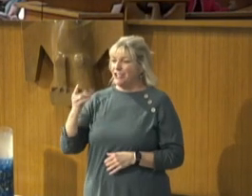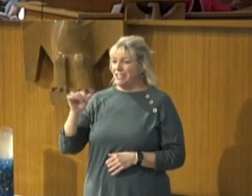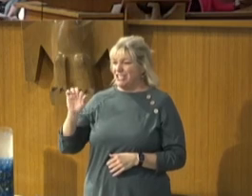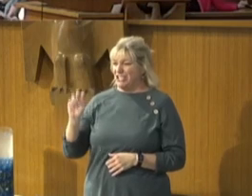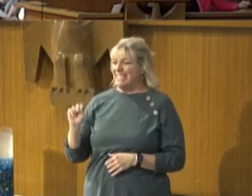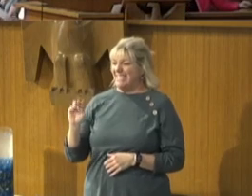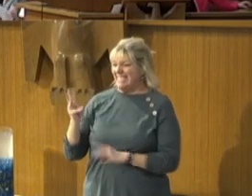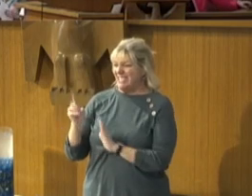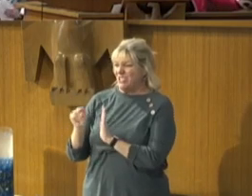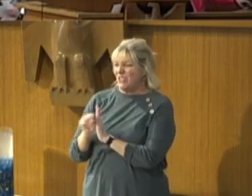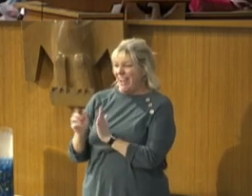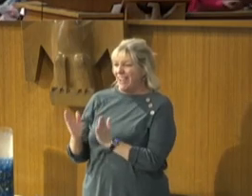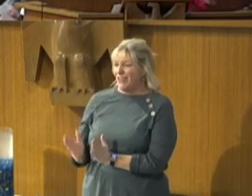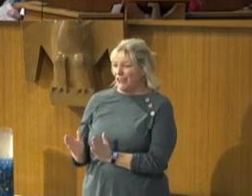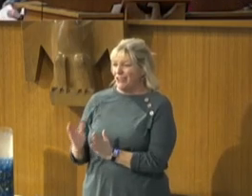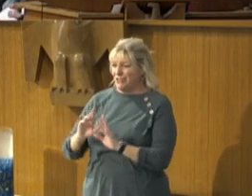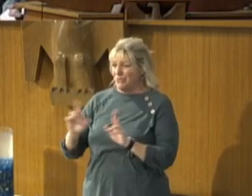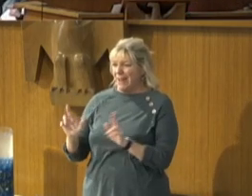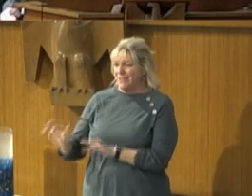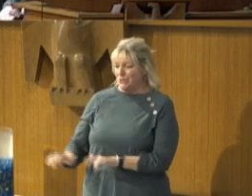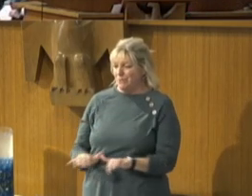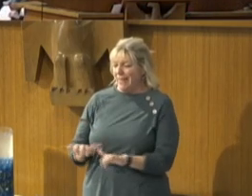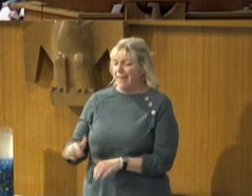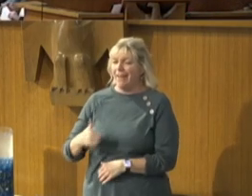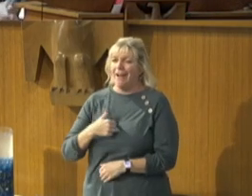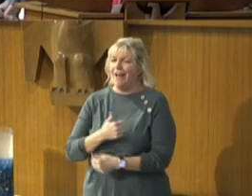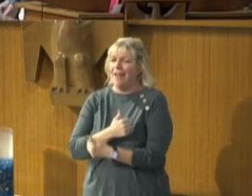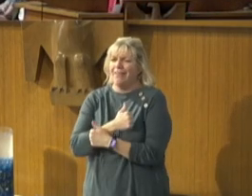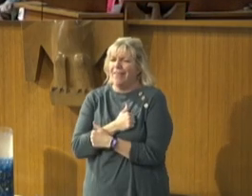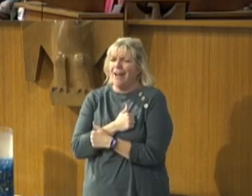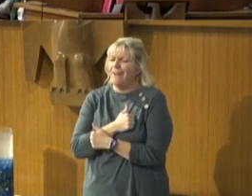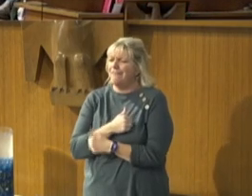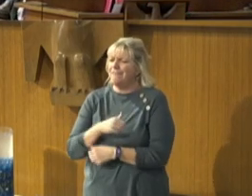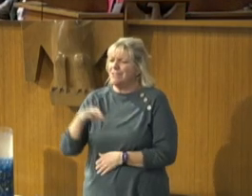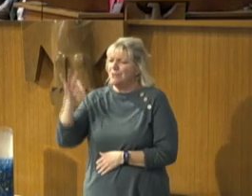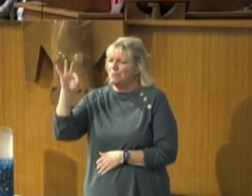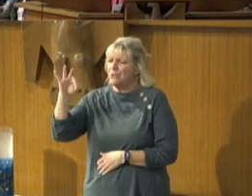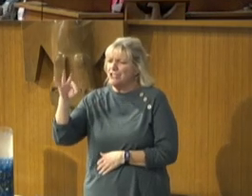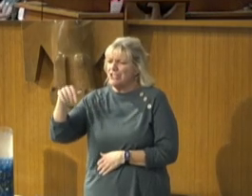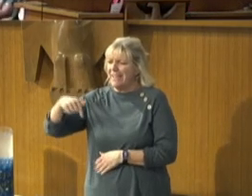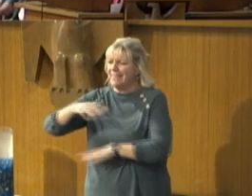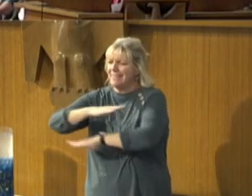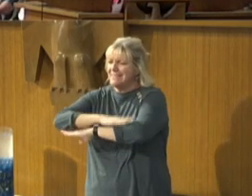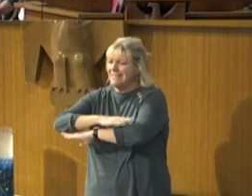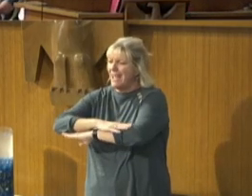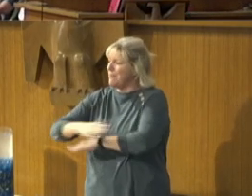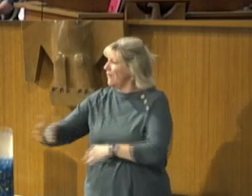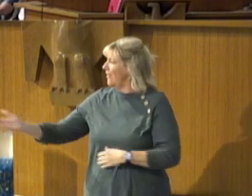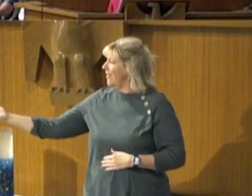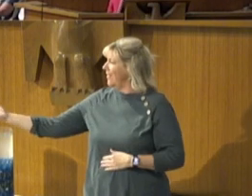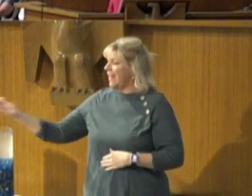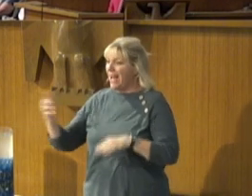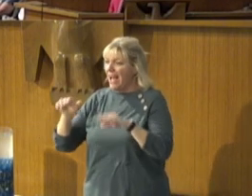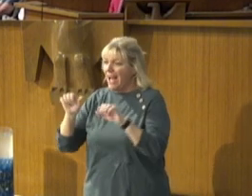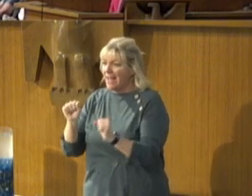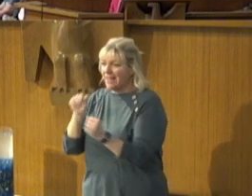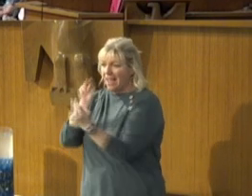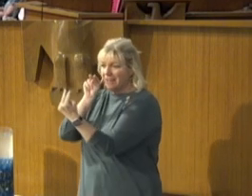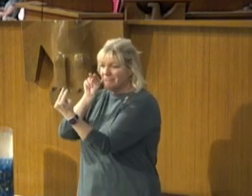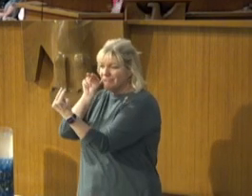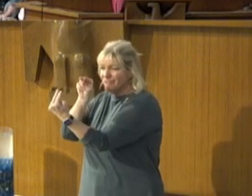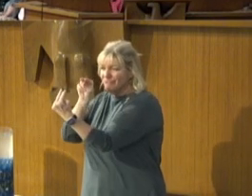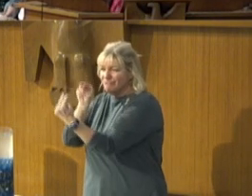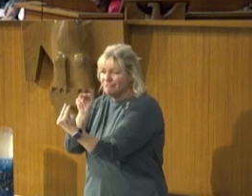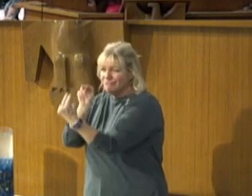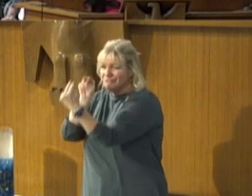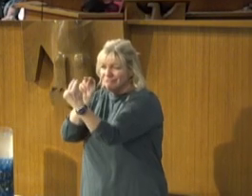What I love about officiating at the communion table is being able to look in every single person's eyes